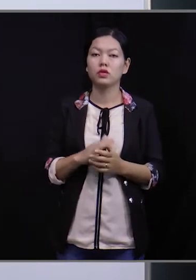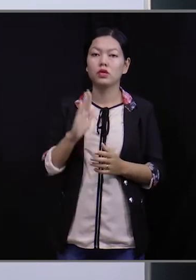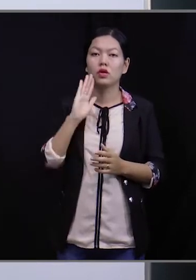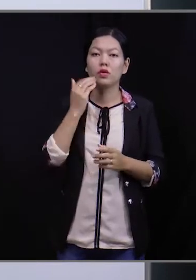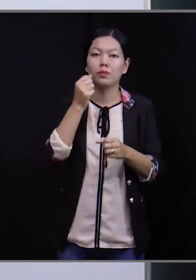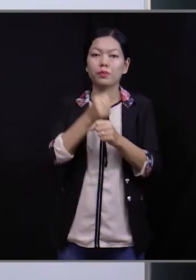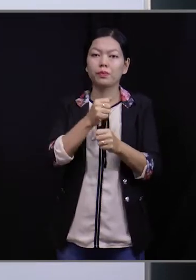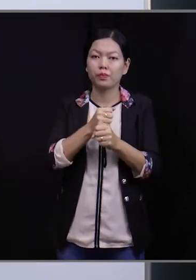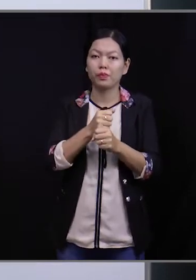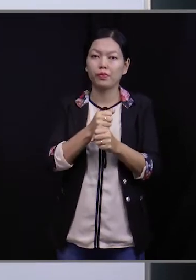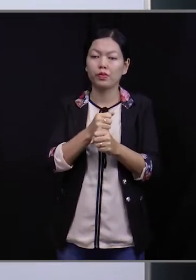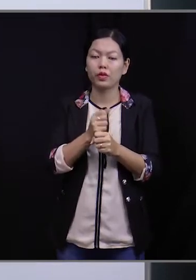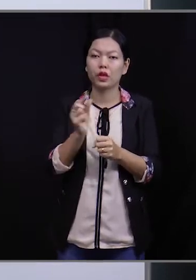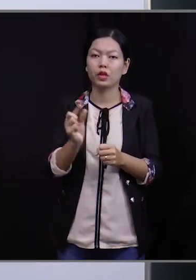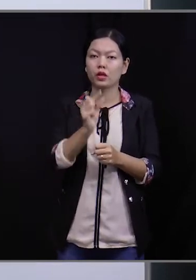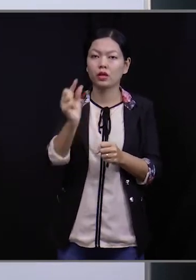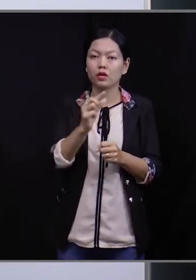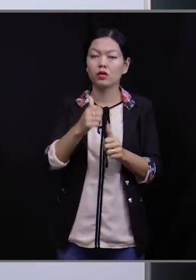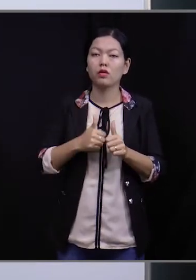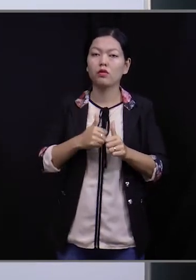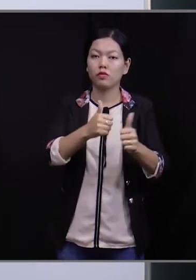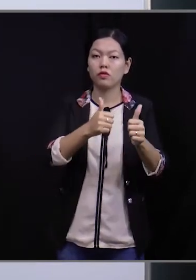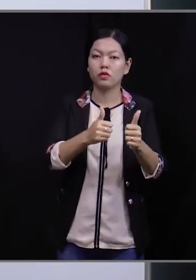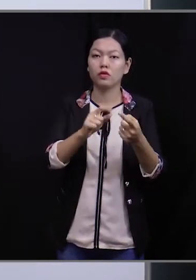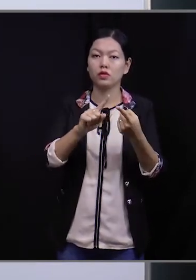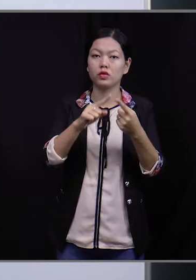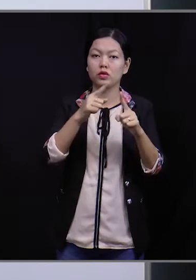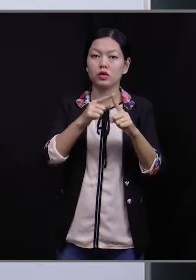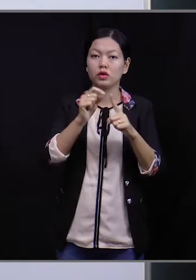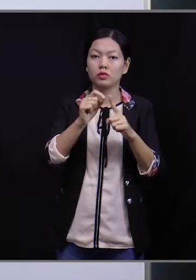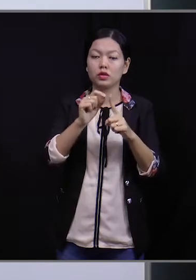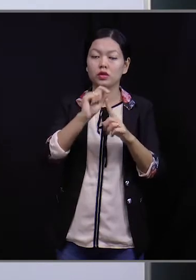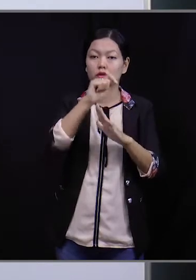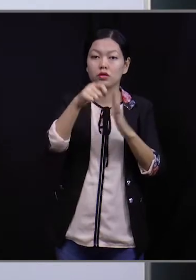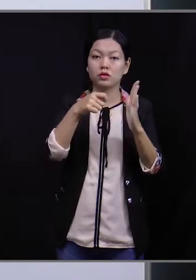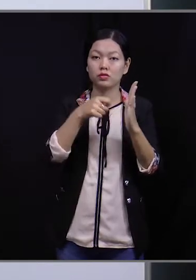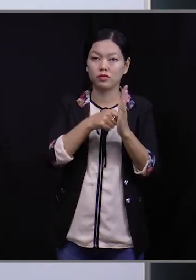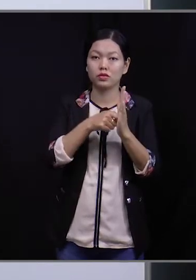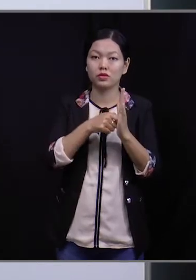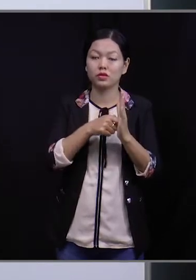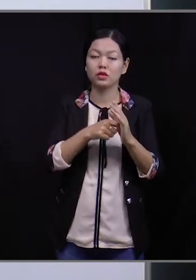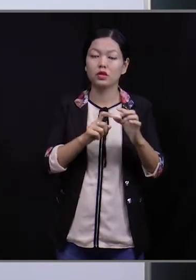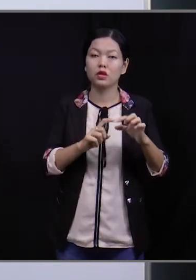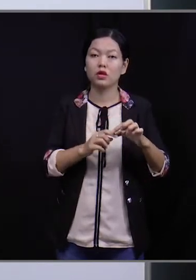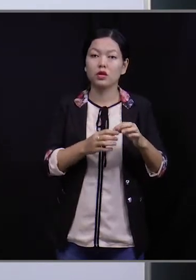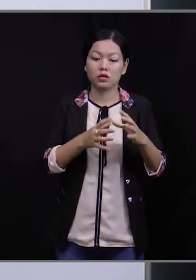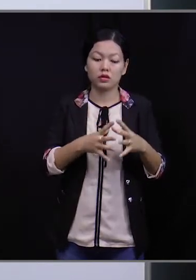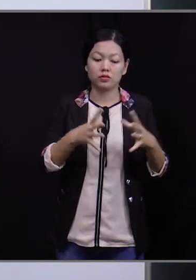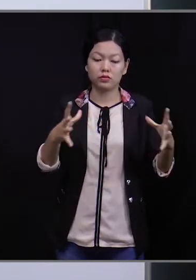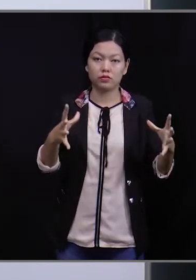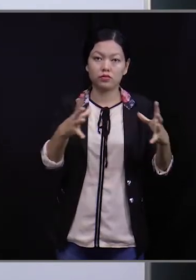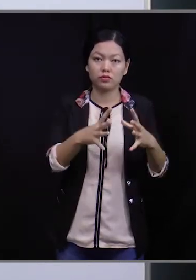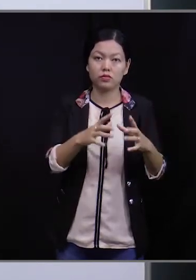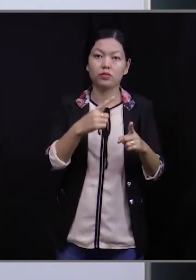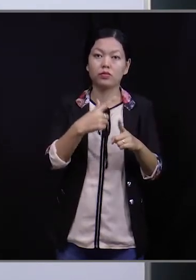when the government adopts expansionary monetary policy, they will use quantitative and qualitative. All the factors will